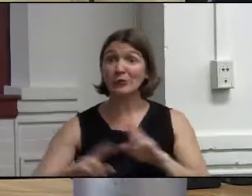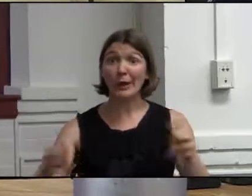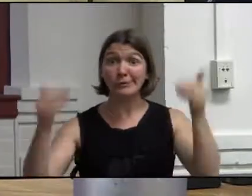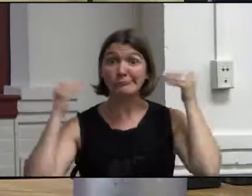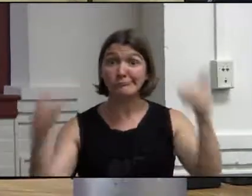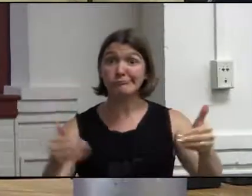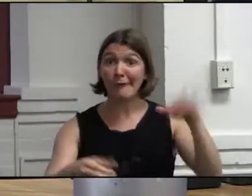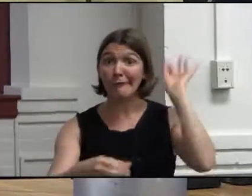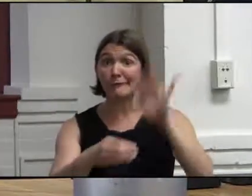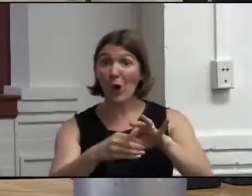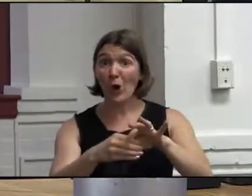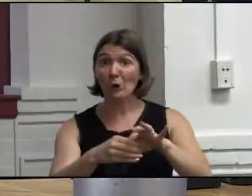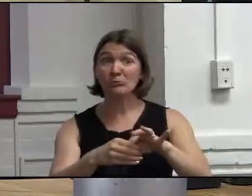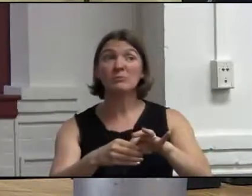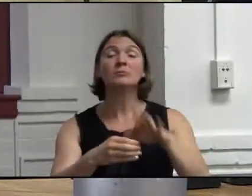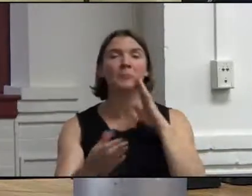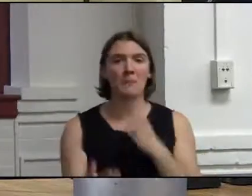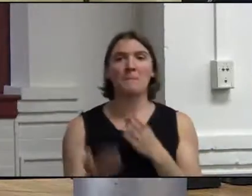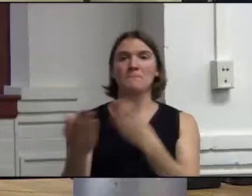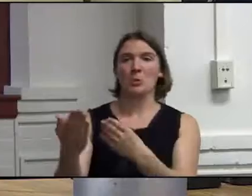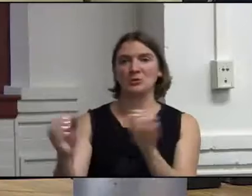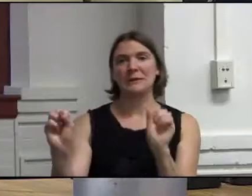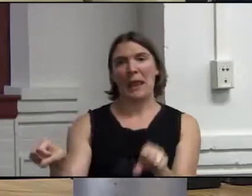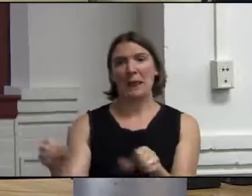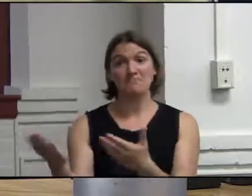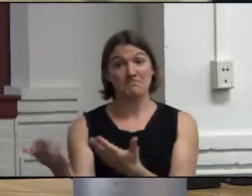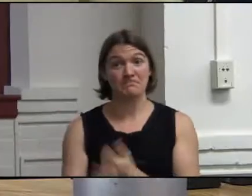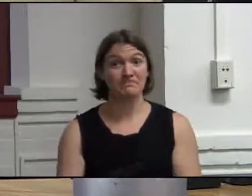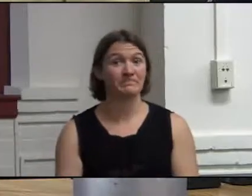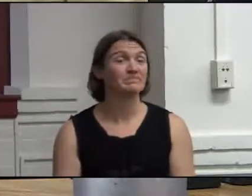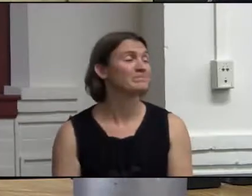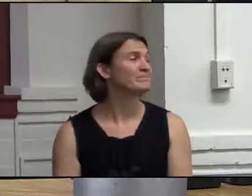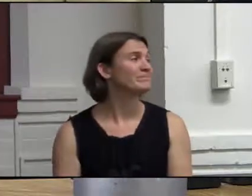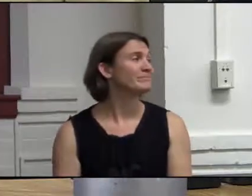to act, then there's a proposed motion at the bottom of John's memorandum.